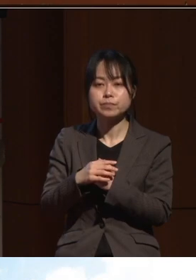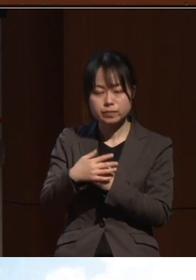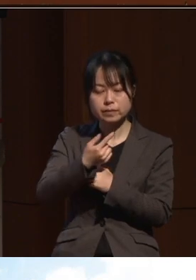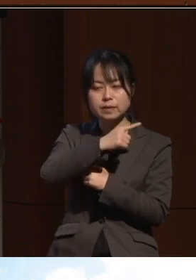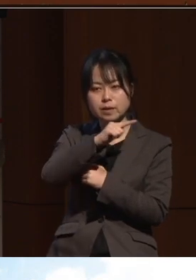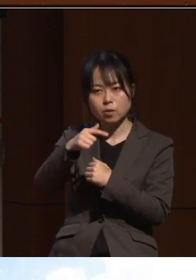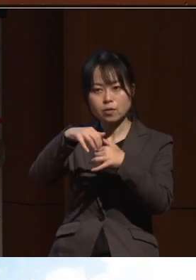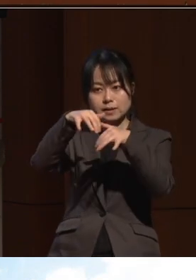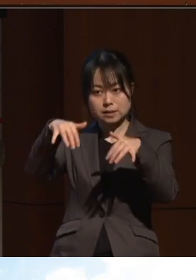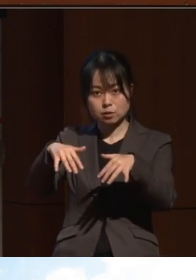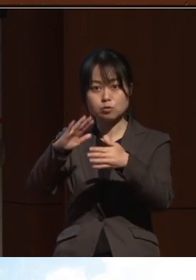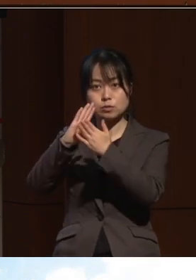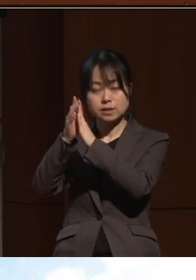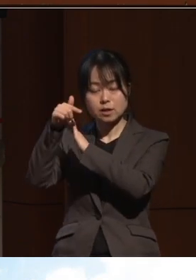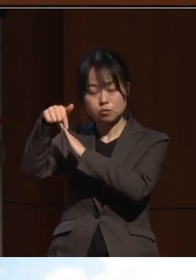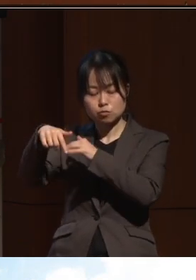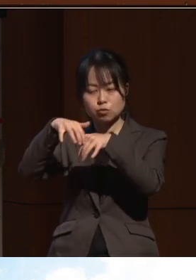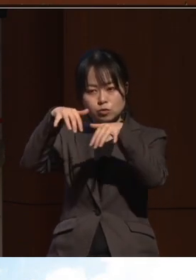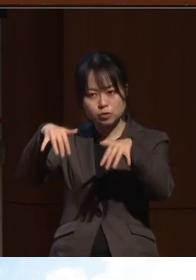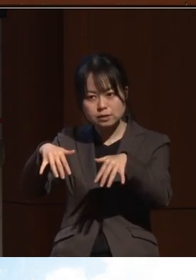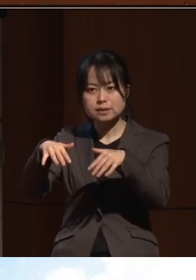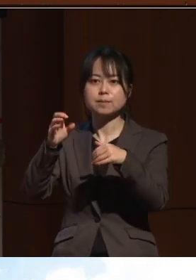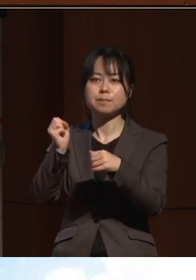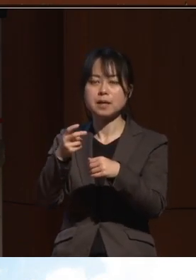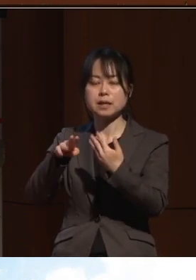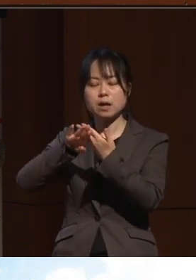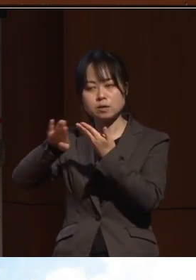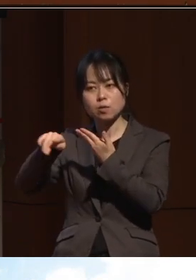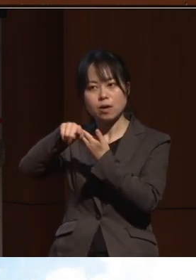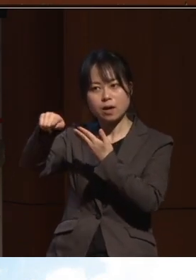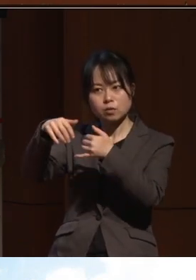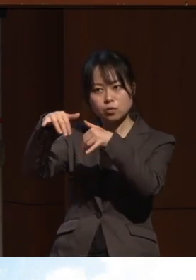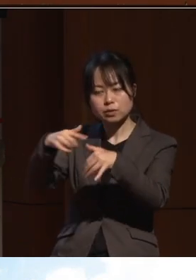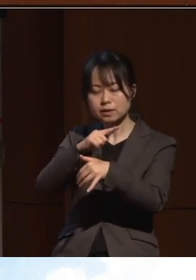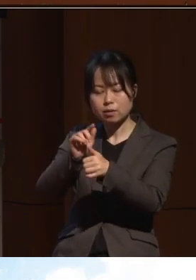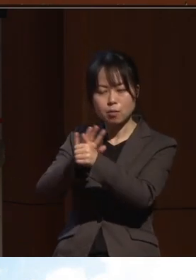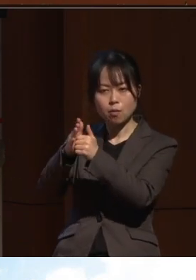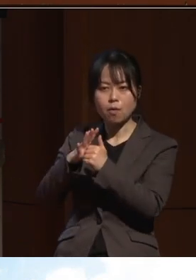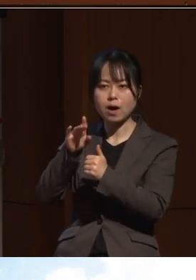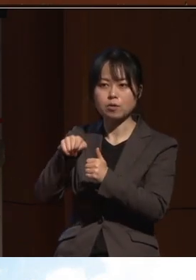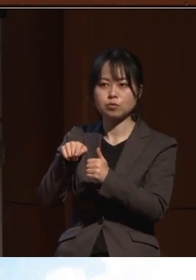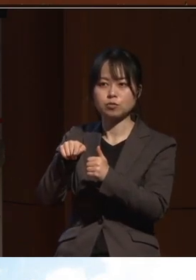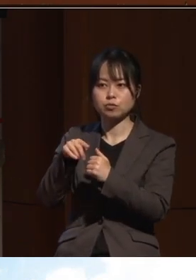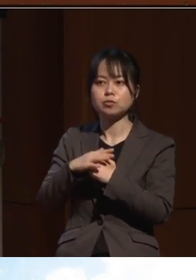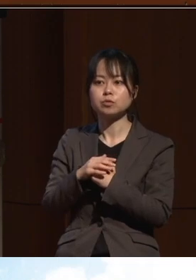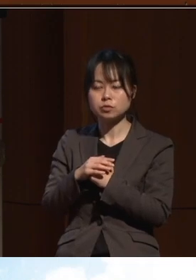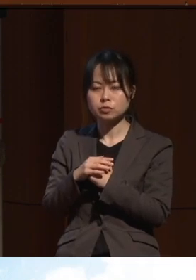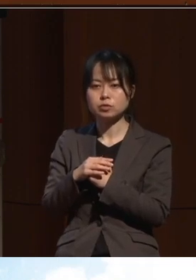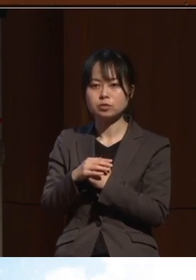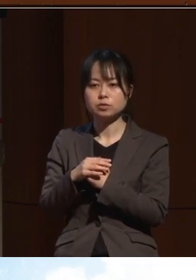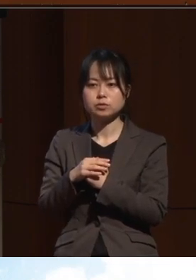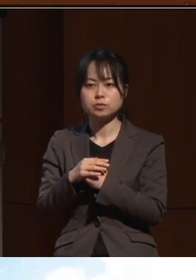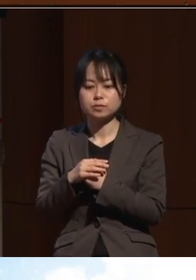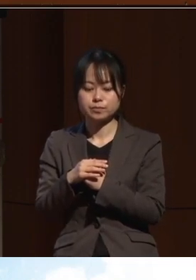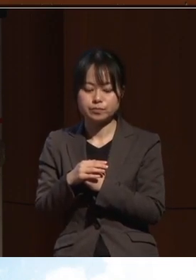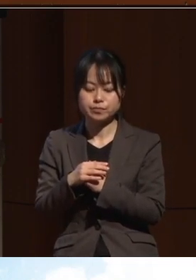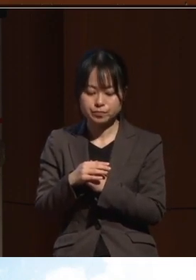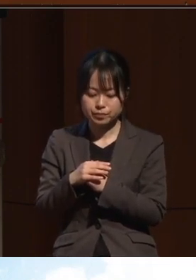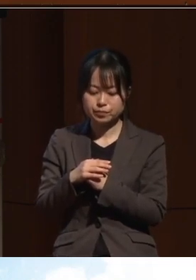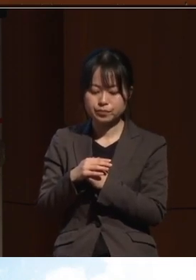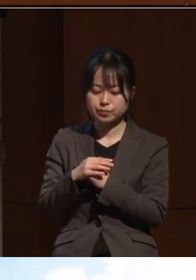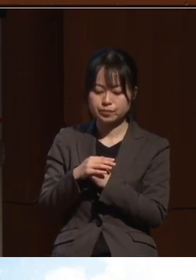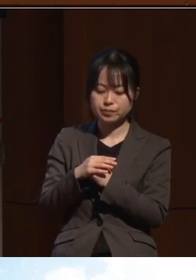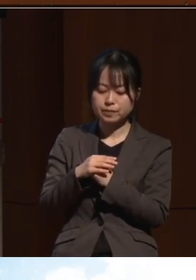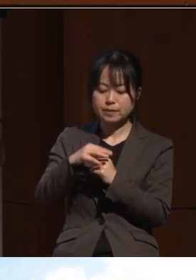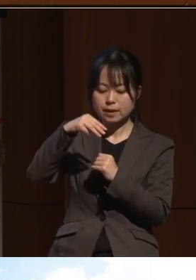government. But principally for today, I thought it was useful to highlight the combined roles of the MRC, who many of you will know about, but also the